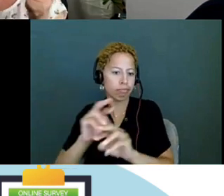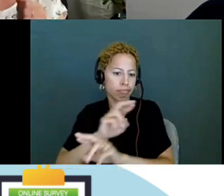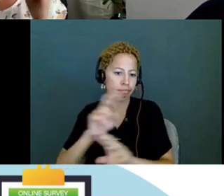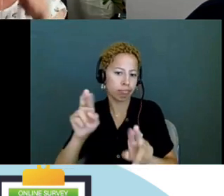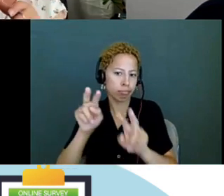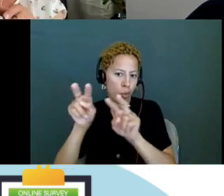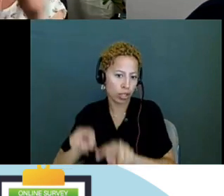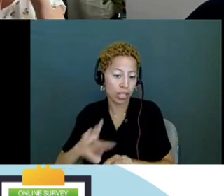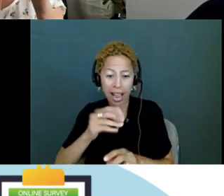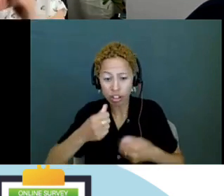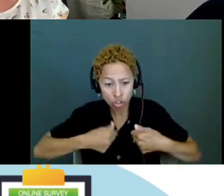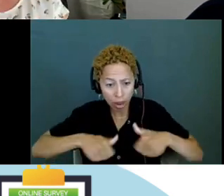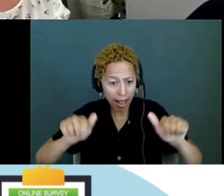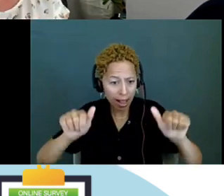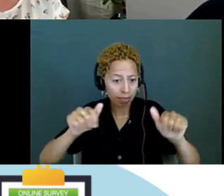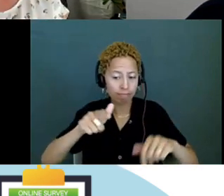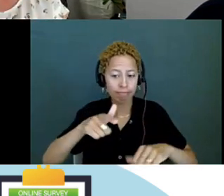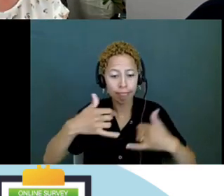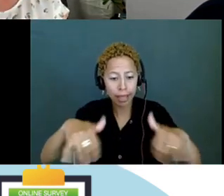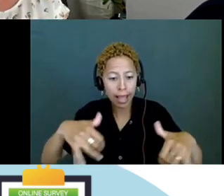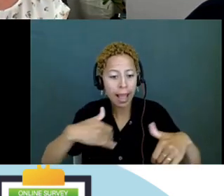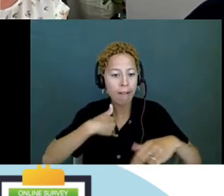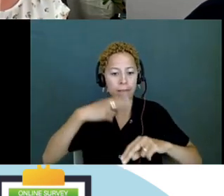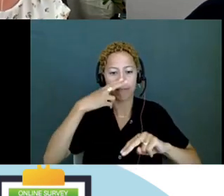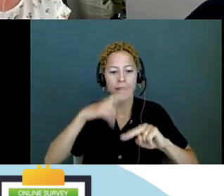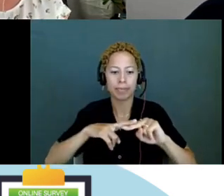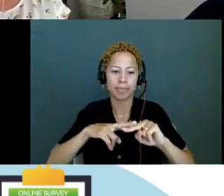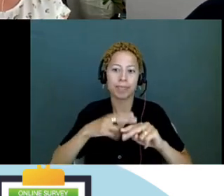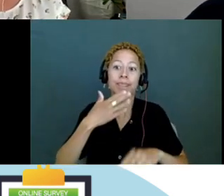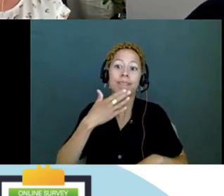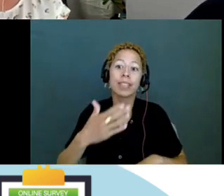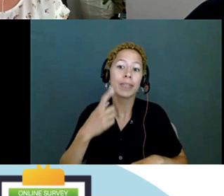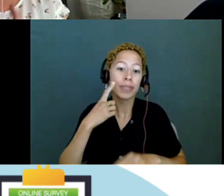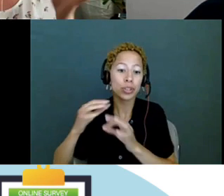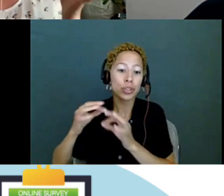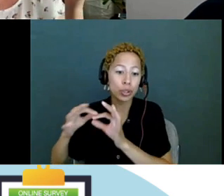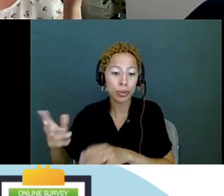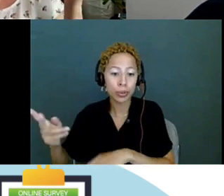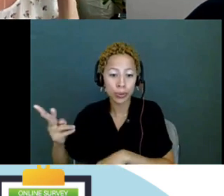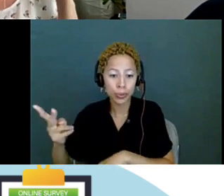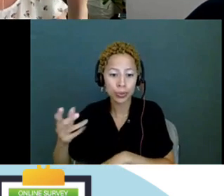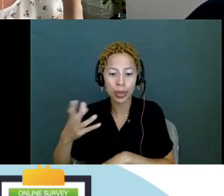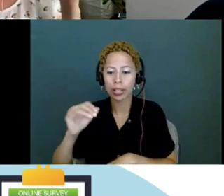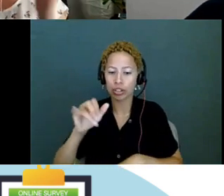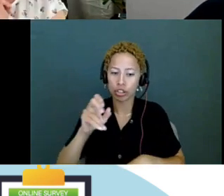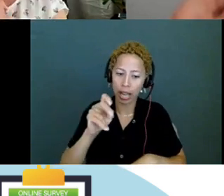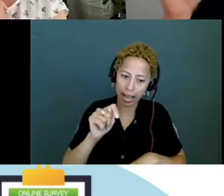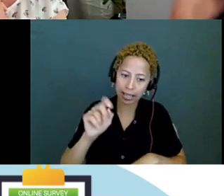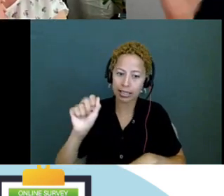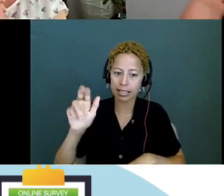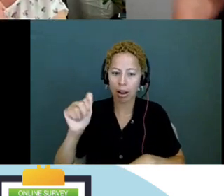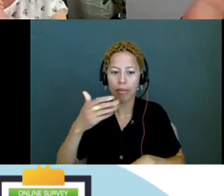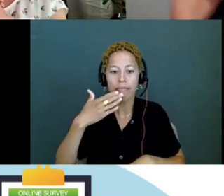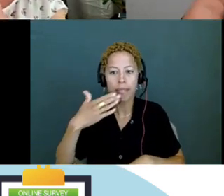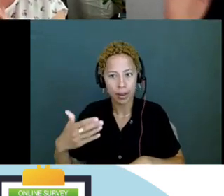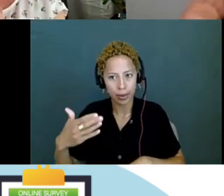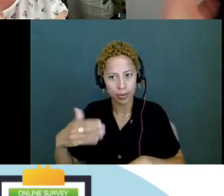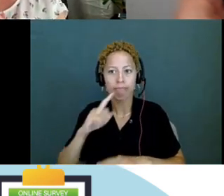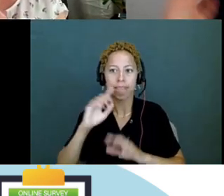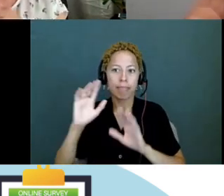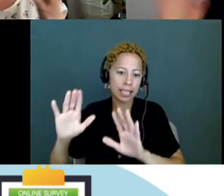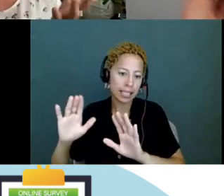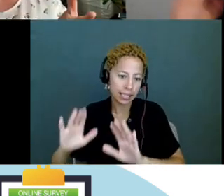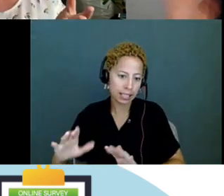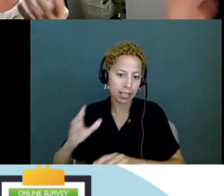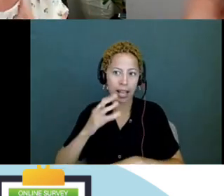try things out. Have fun with it, as Janet said. Thank you, our interpreters also. And Janet and Sara, of course, you are amazing. Thank you